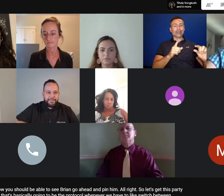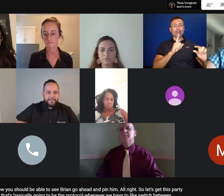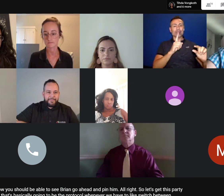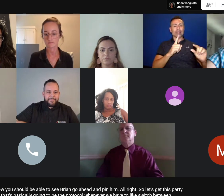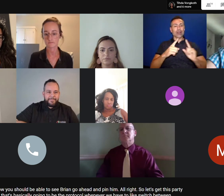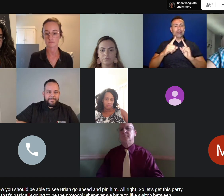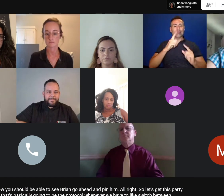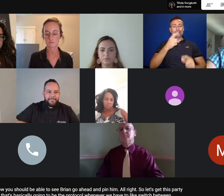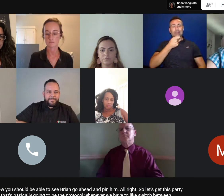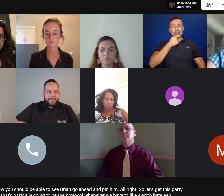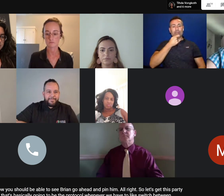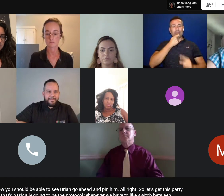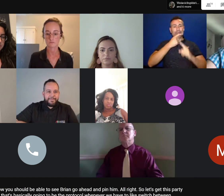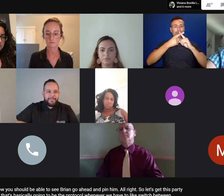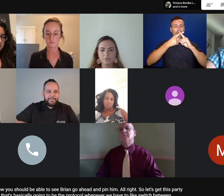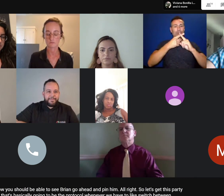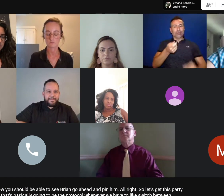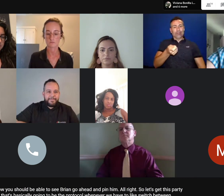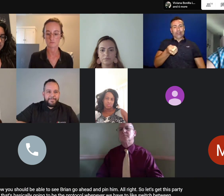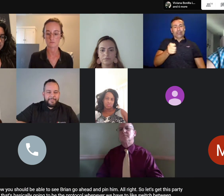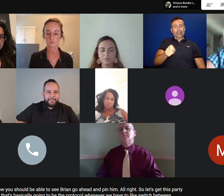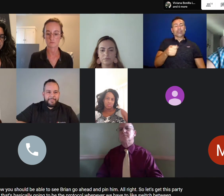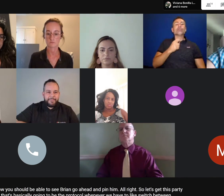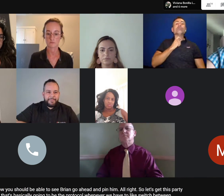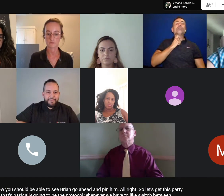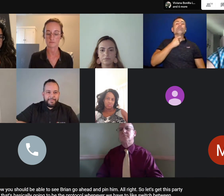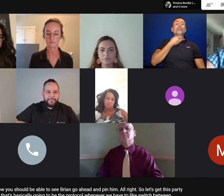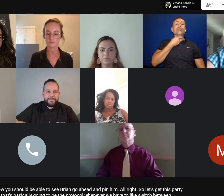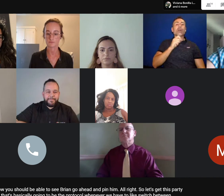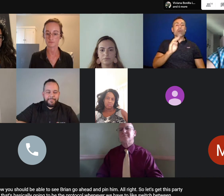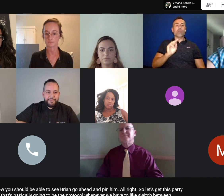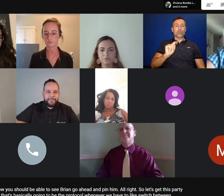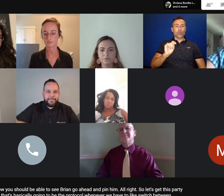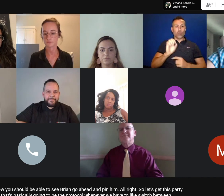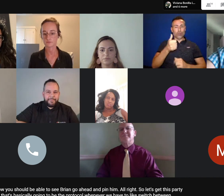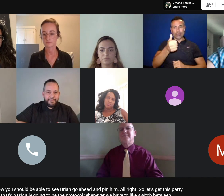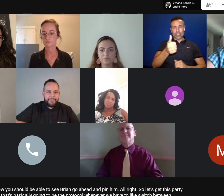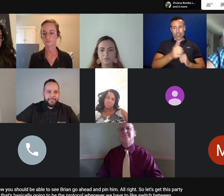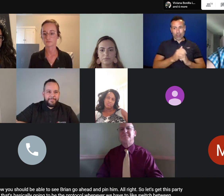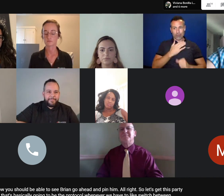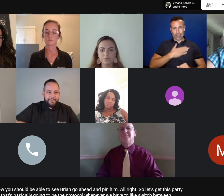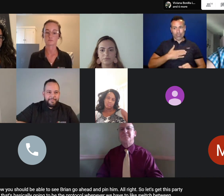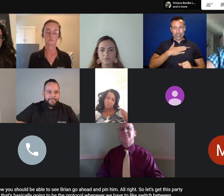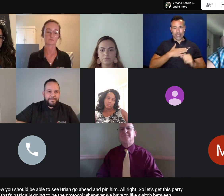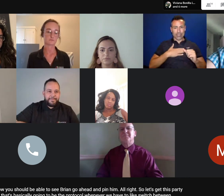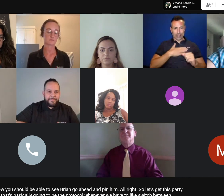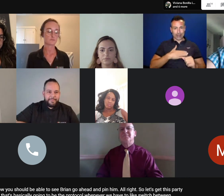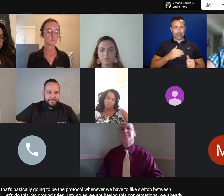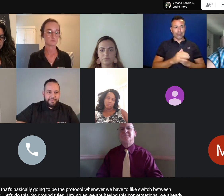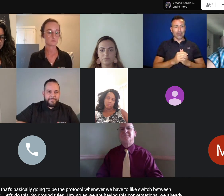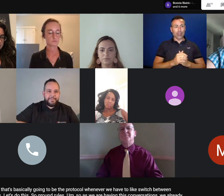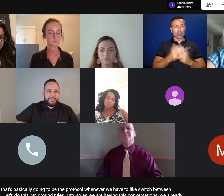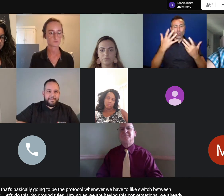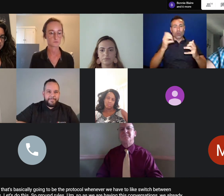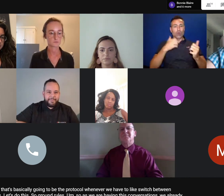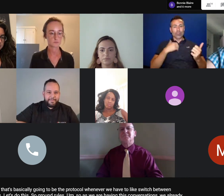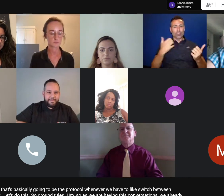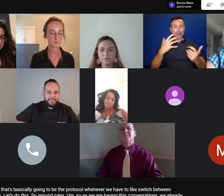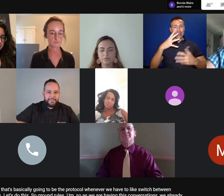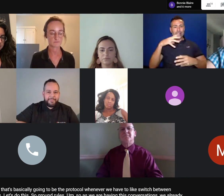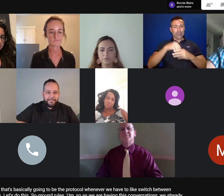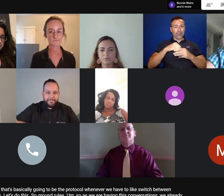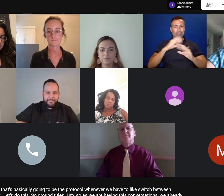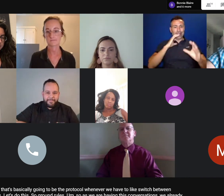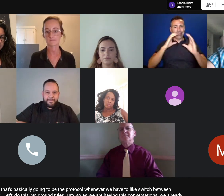great conversations, you don't just like randomly like go into the conversation with like the TV blasting. So make sure